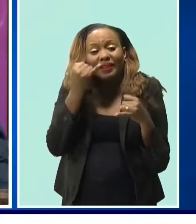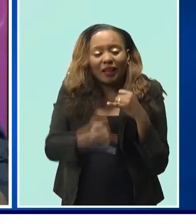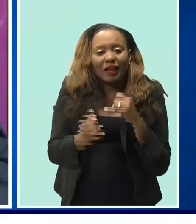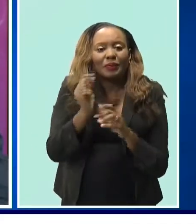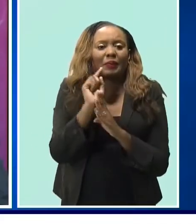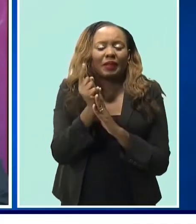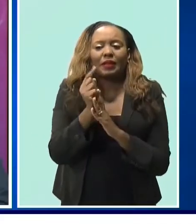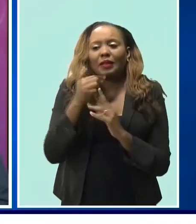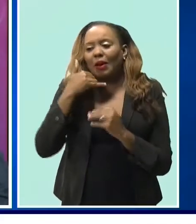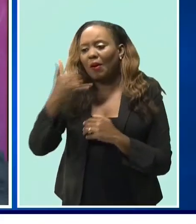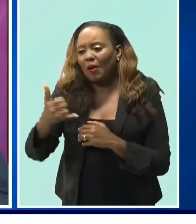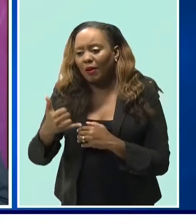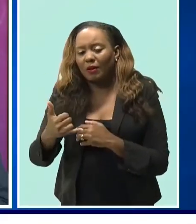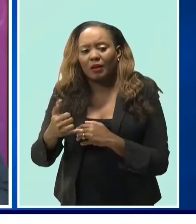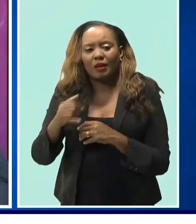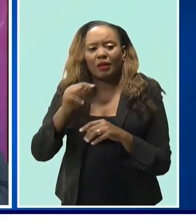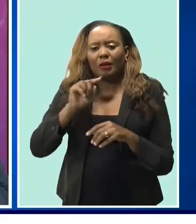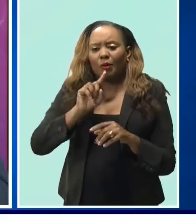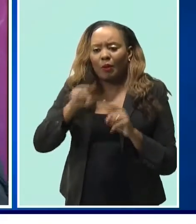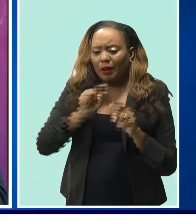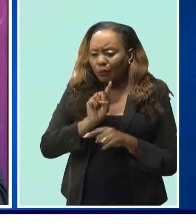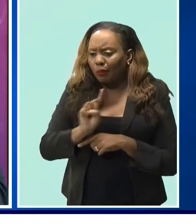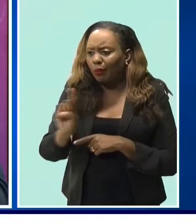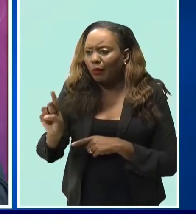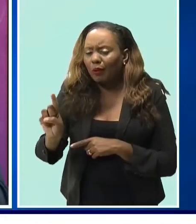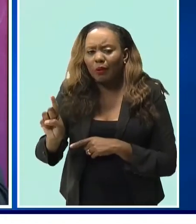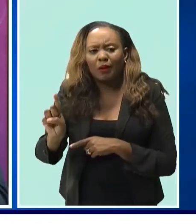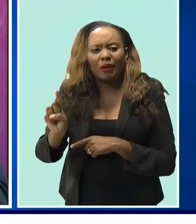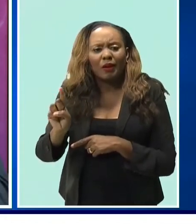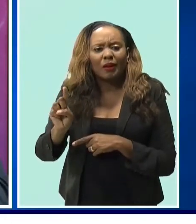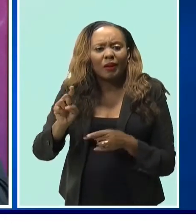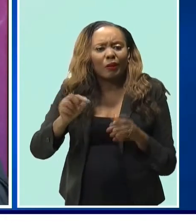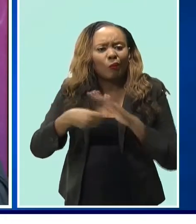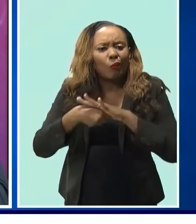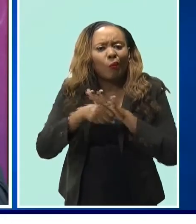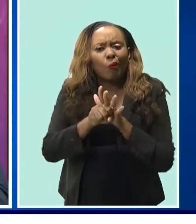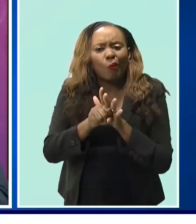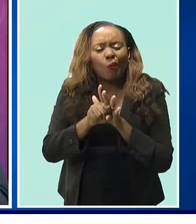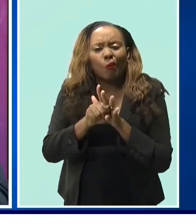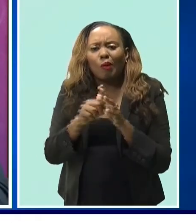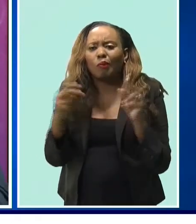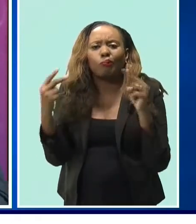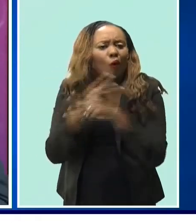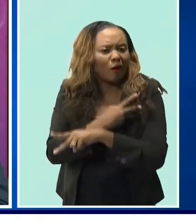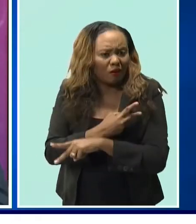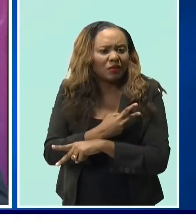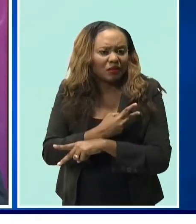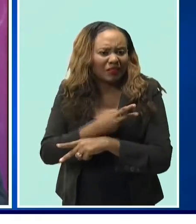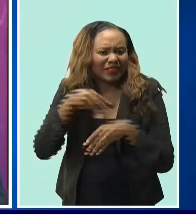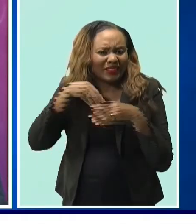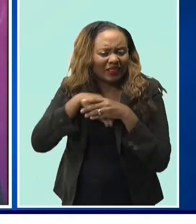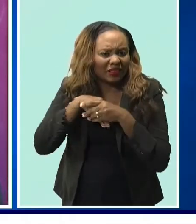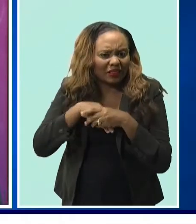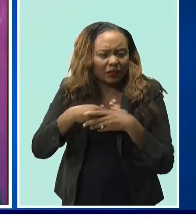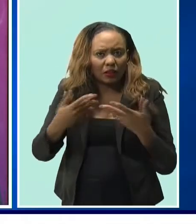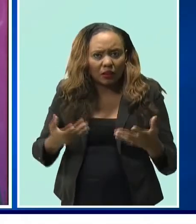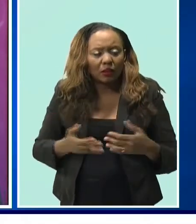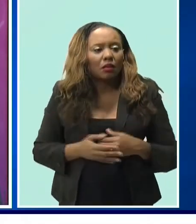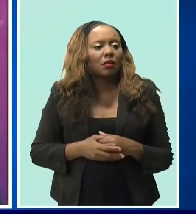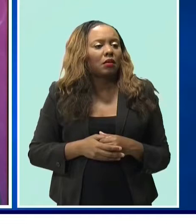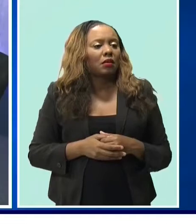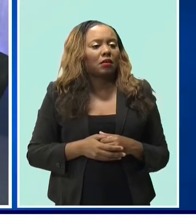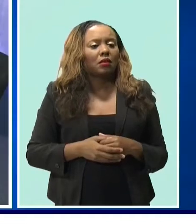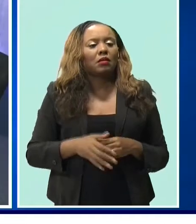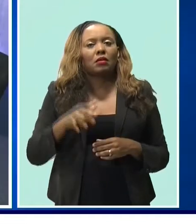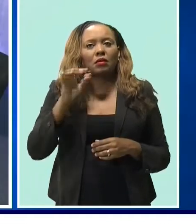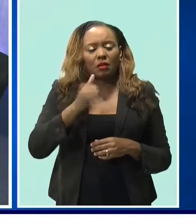the later you present, the greater the propensity for you to have a worse presentation or worse outcome. So this is why people need